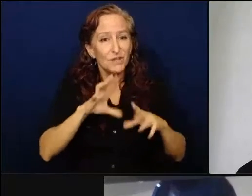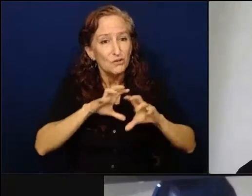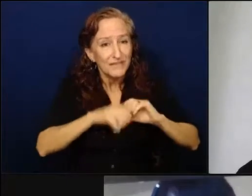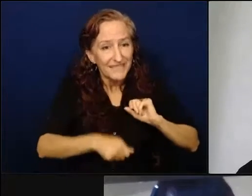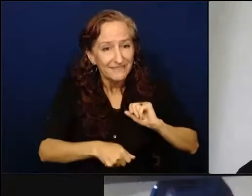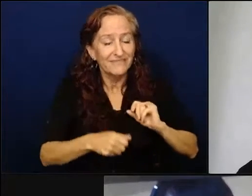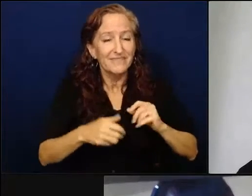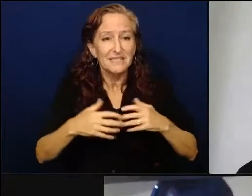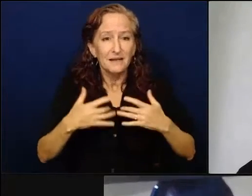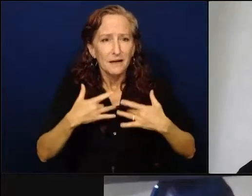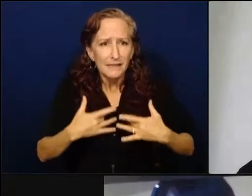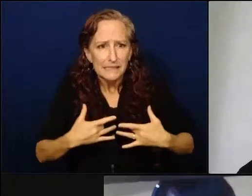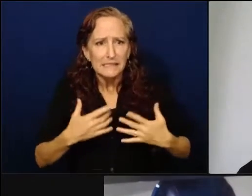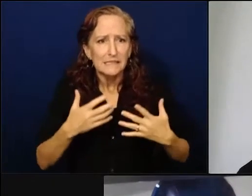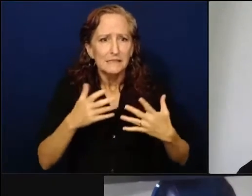business operation.